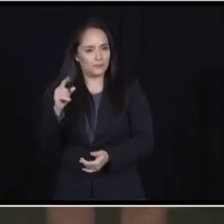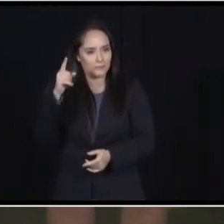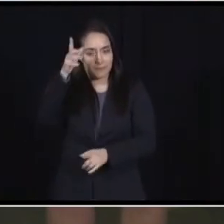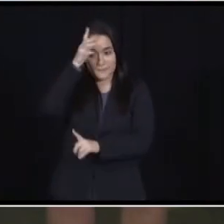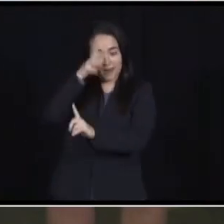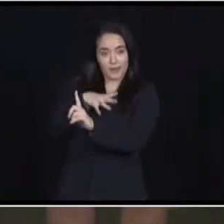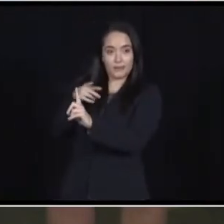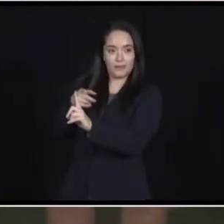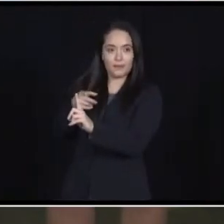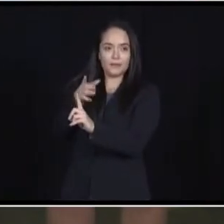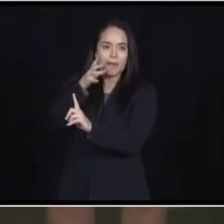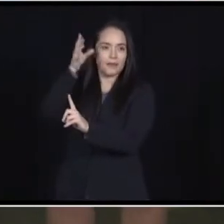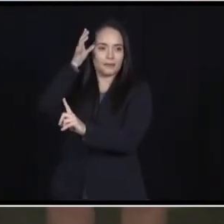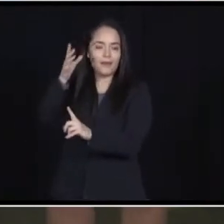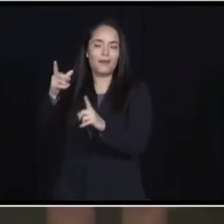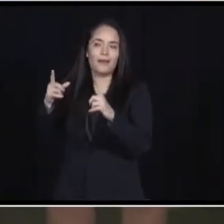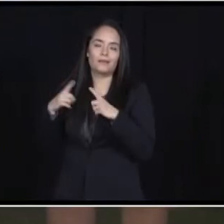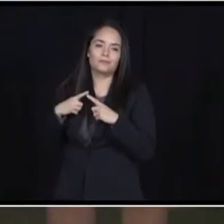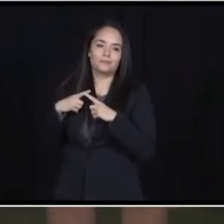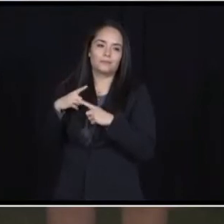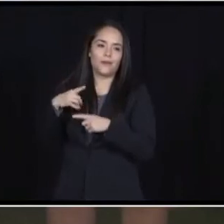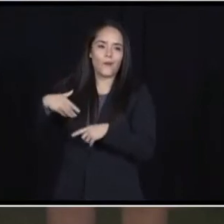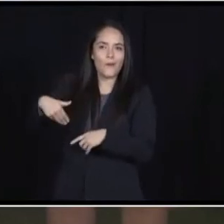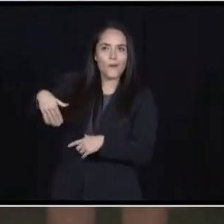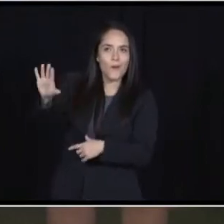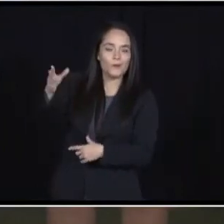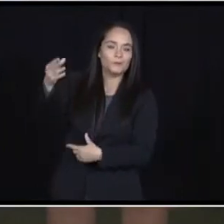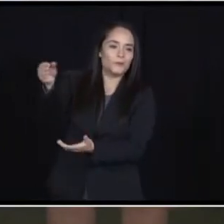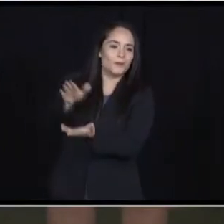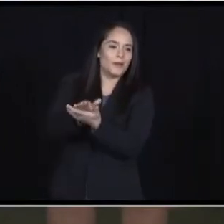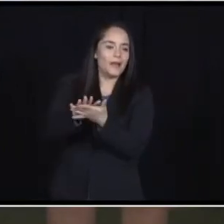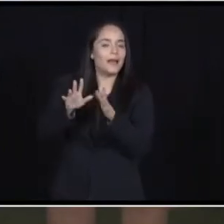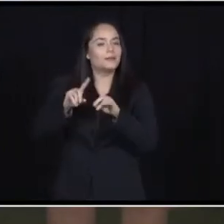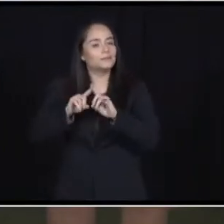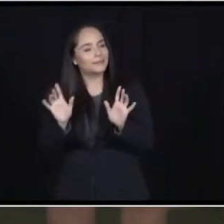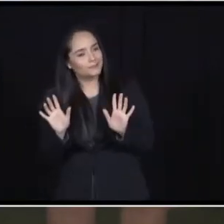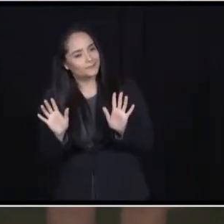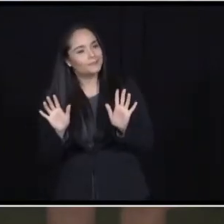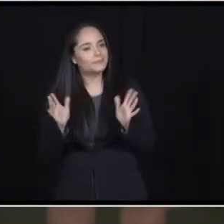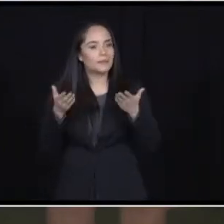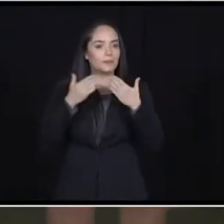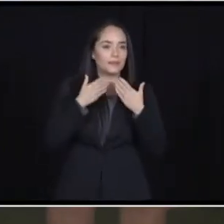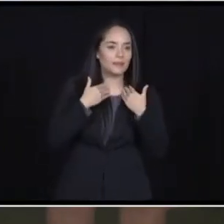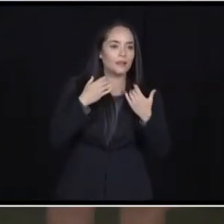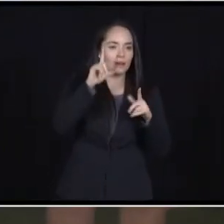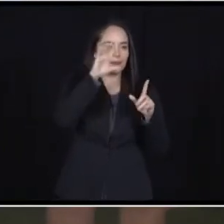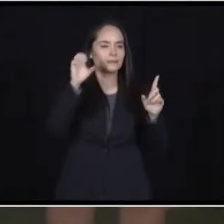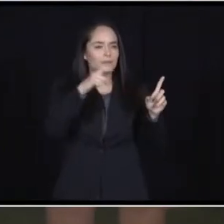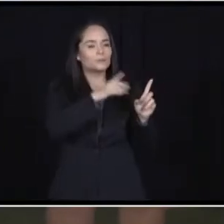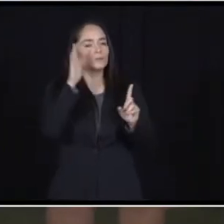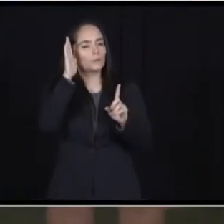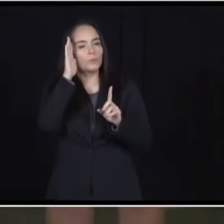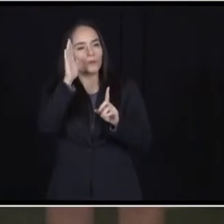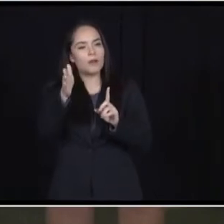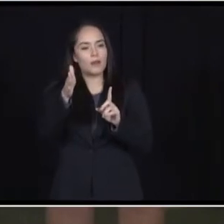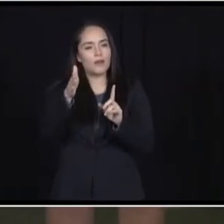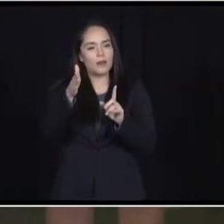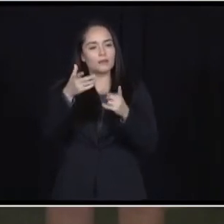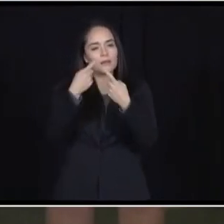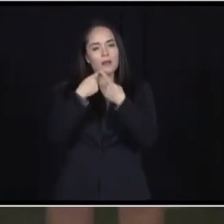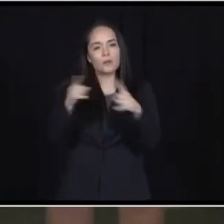Lecce will come out in the next little while with an announcement until parents can prepare. Follow-up? Thank you. And